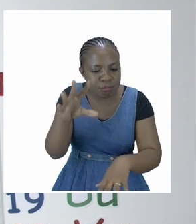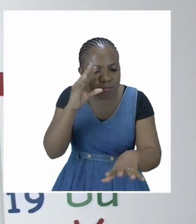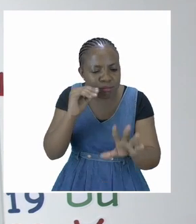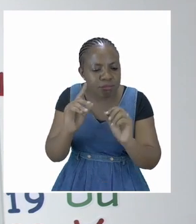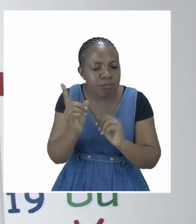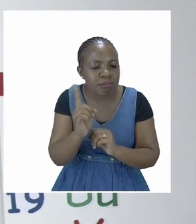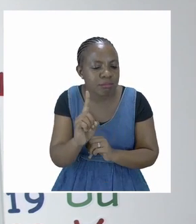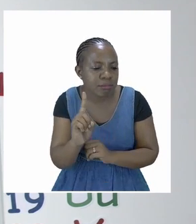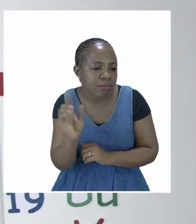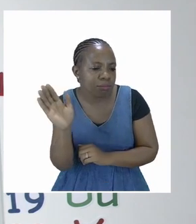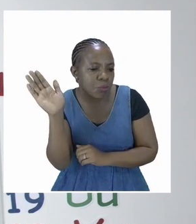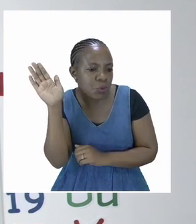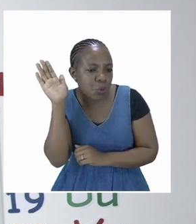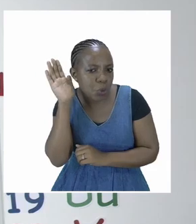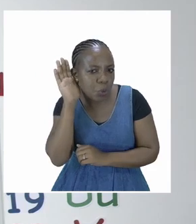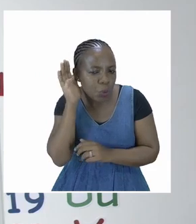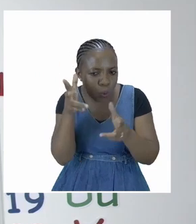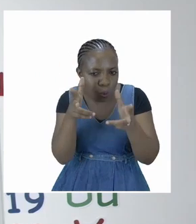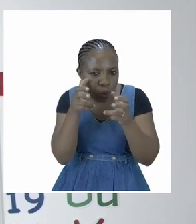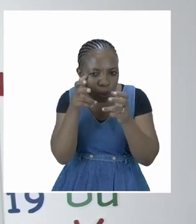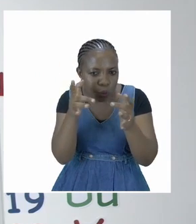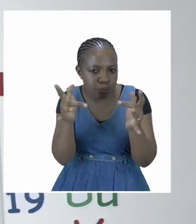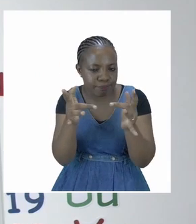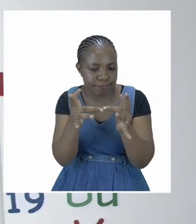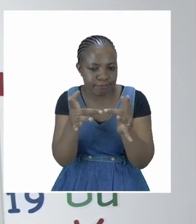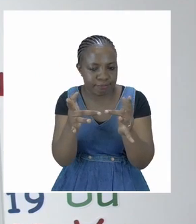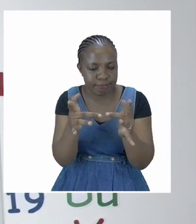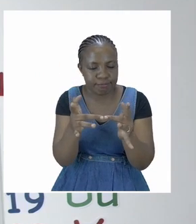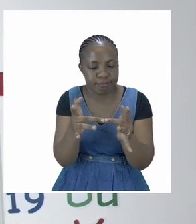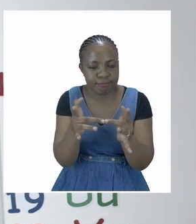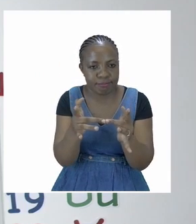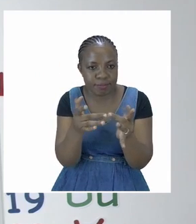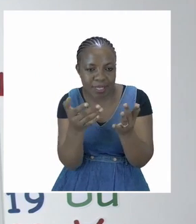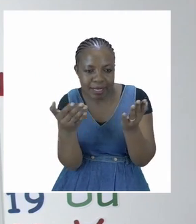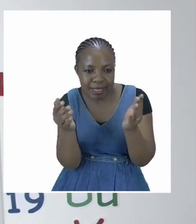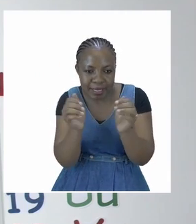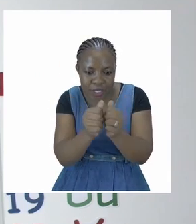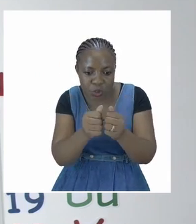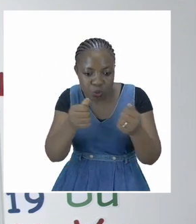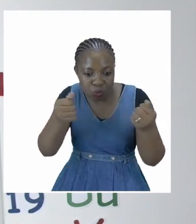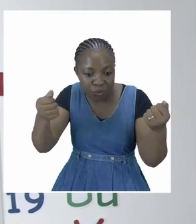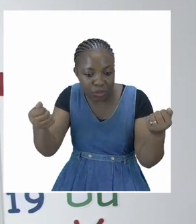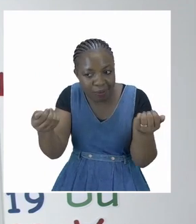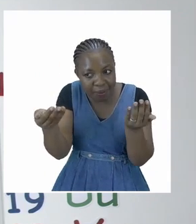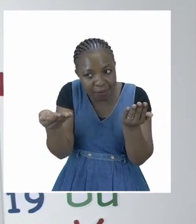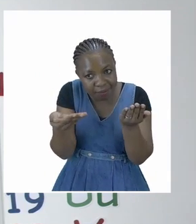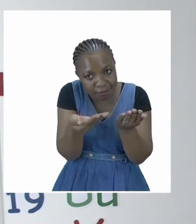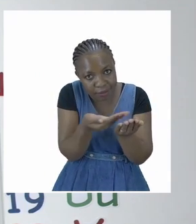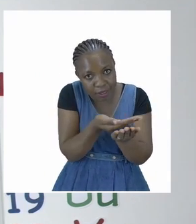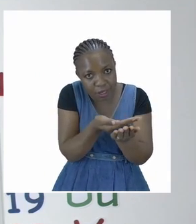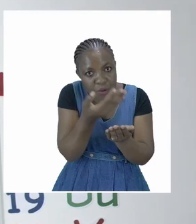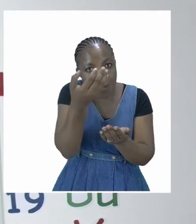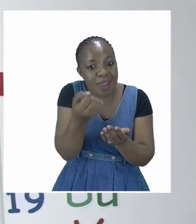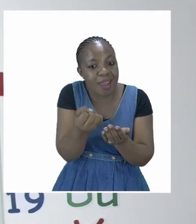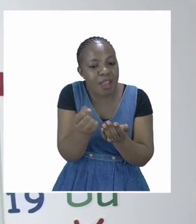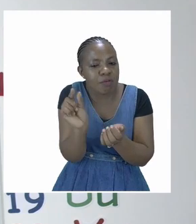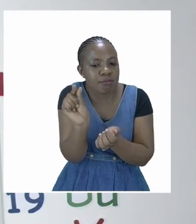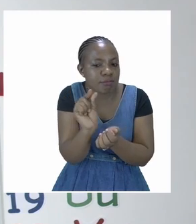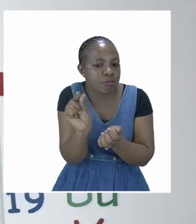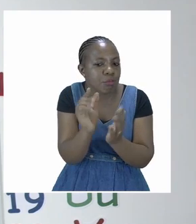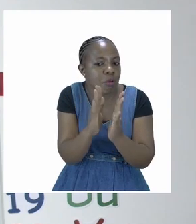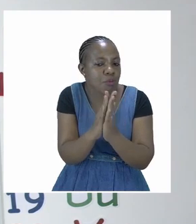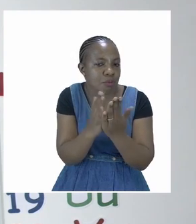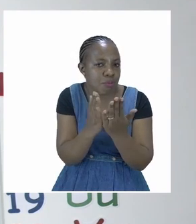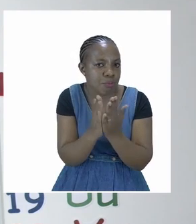or watching online. Inside the newspapers, there is an insert of the lesson